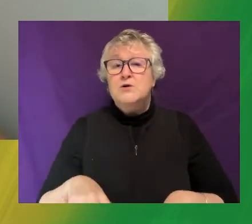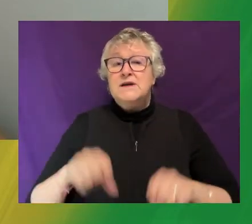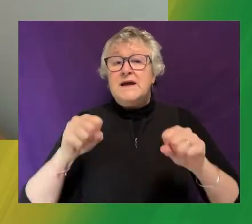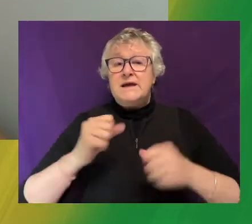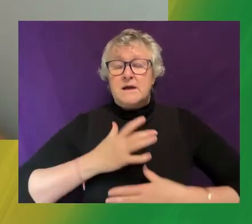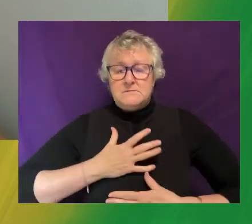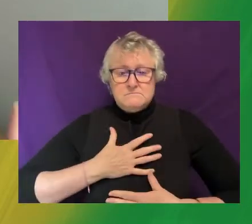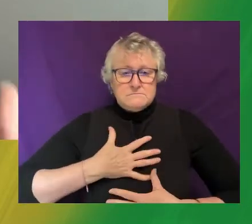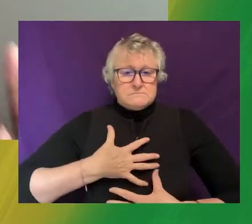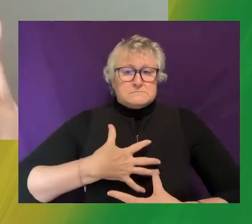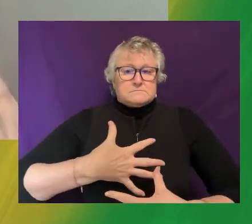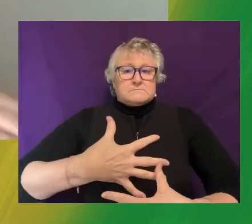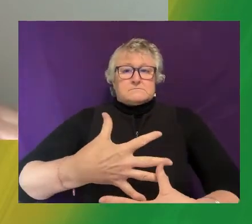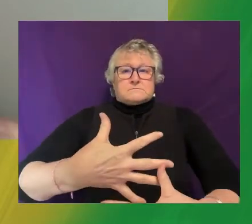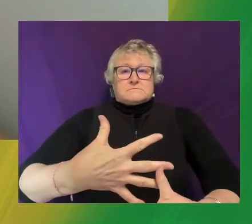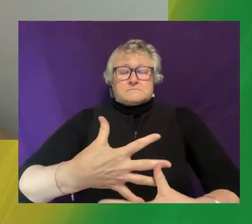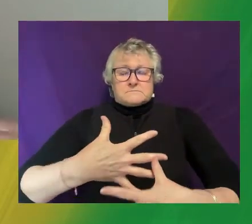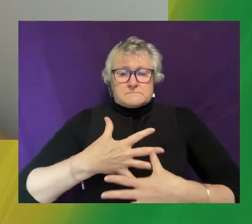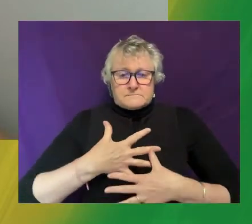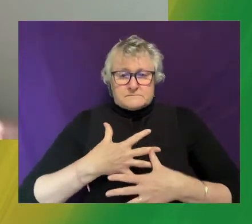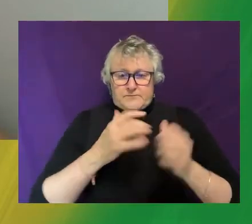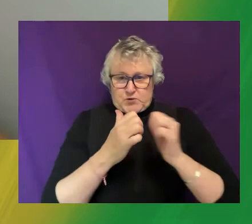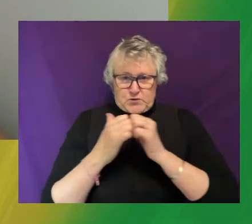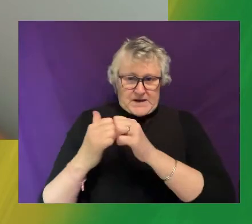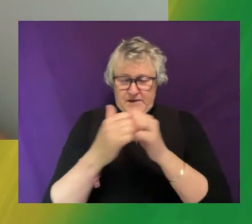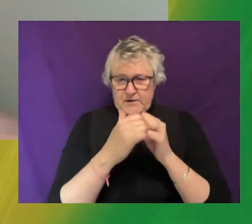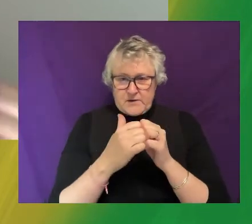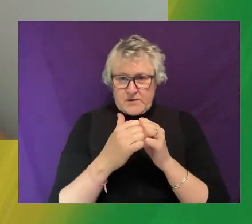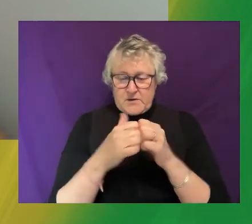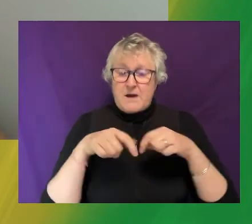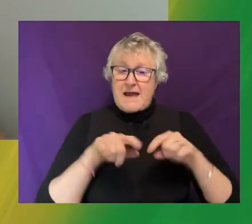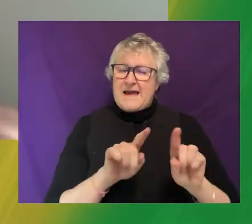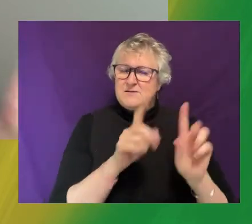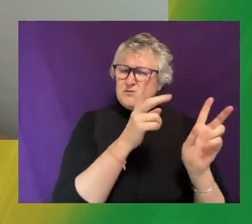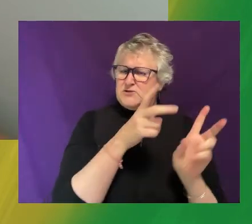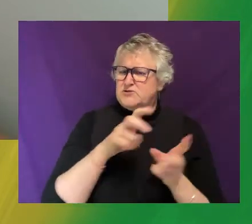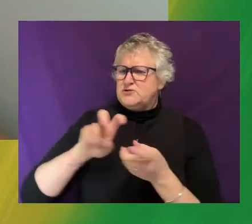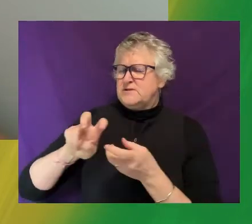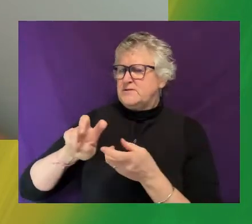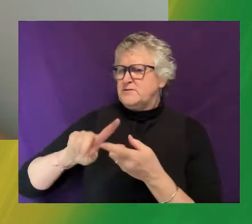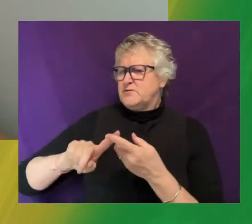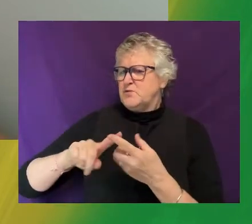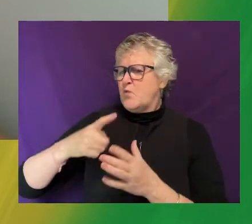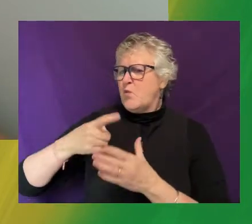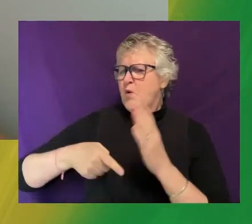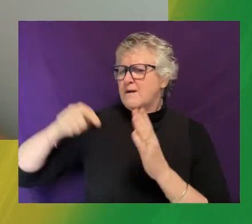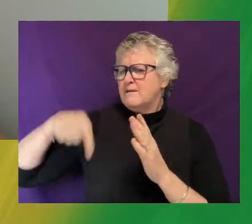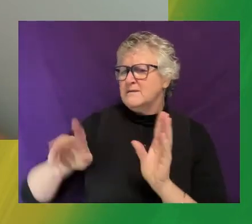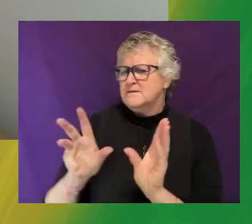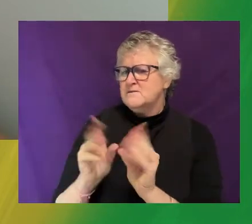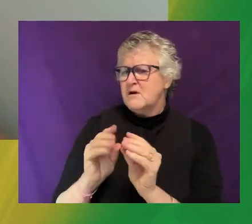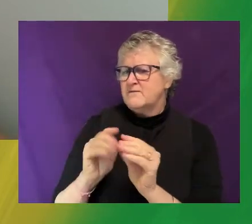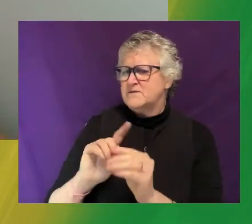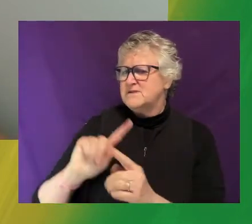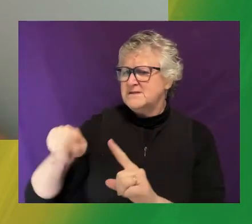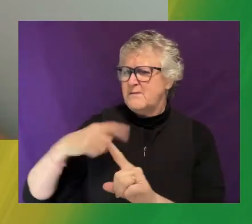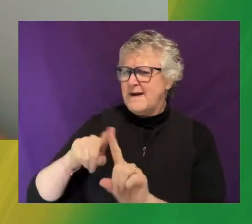as we shift into what Triton Leaders Conference is all about: